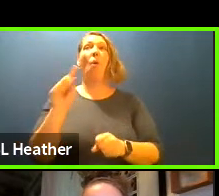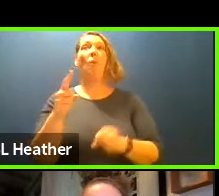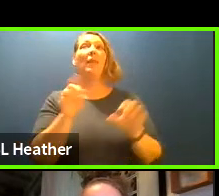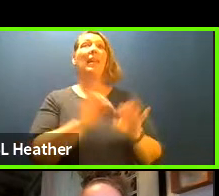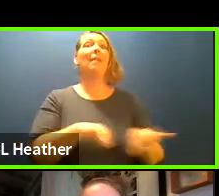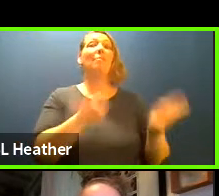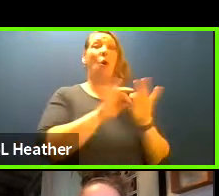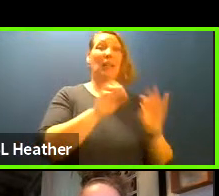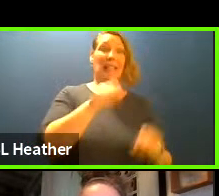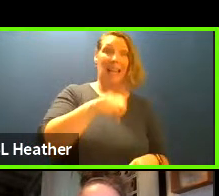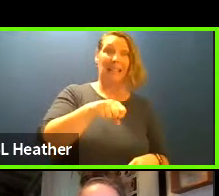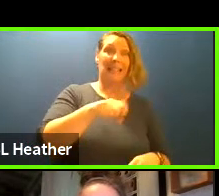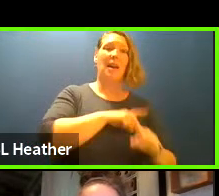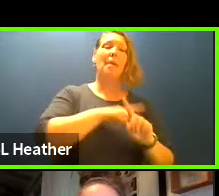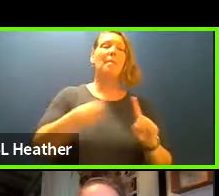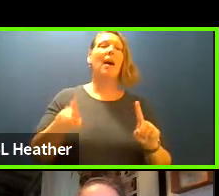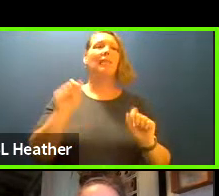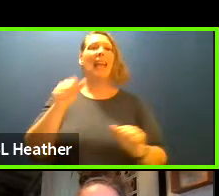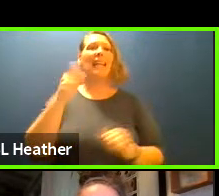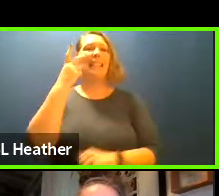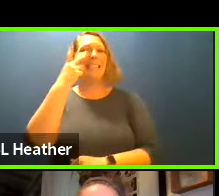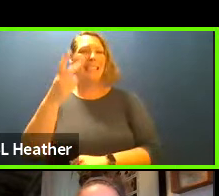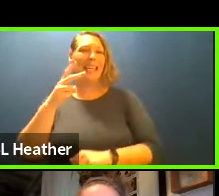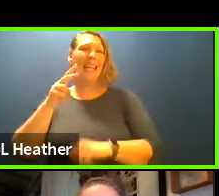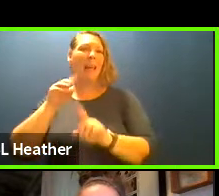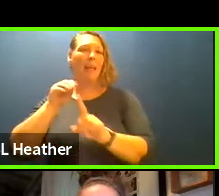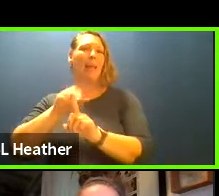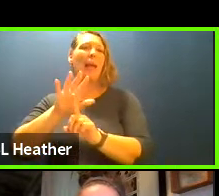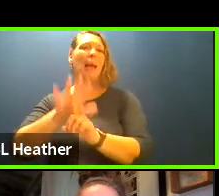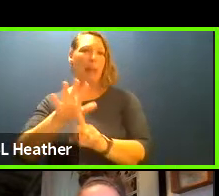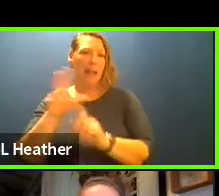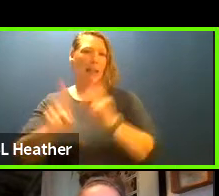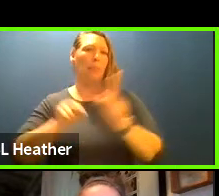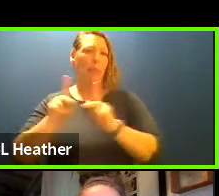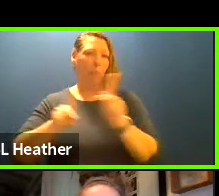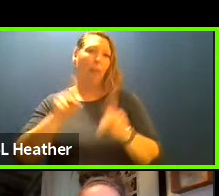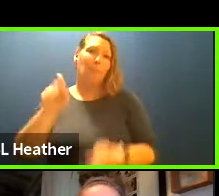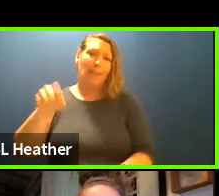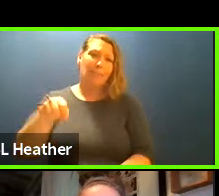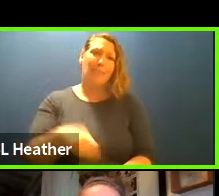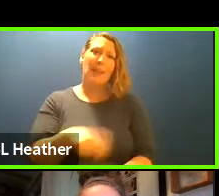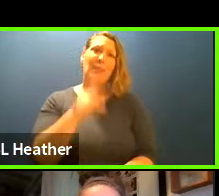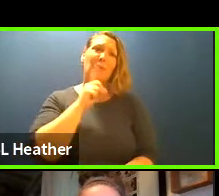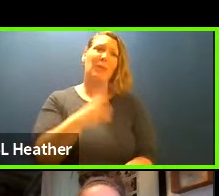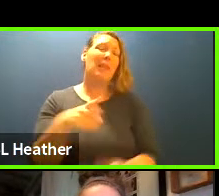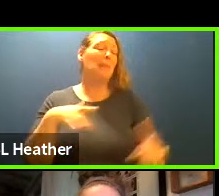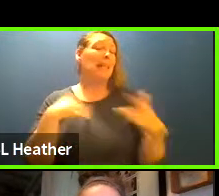but fun when you can really see the impact on people. So yeah, I think overall just